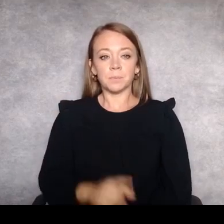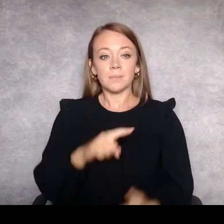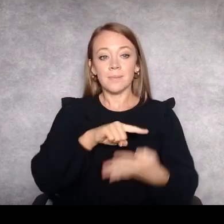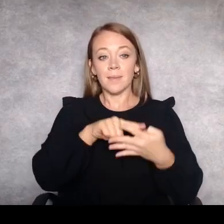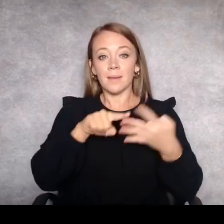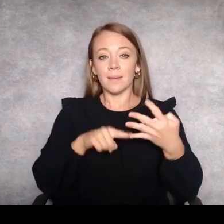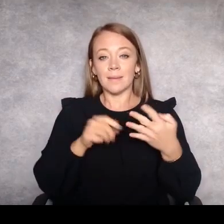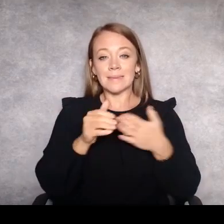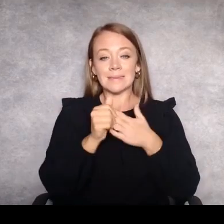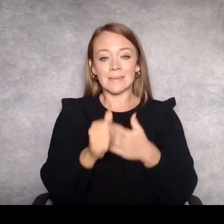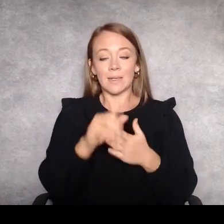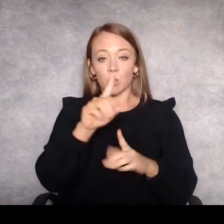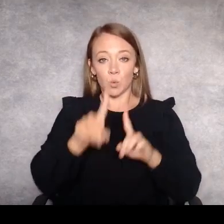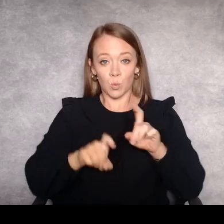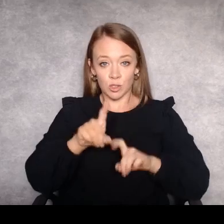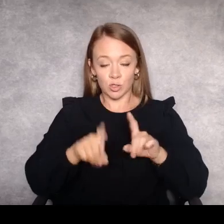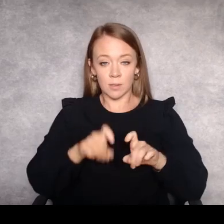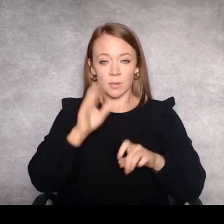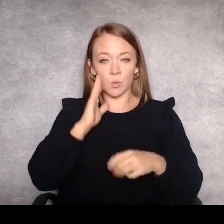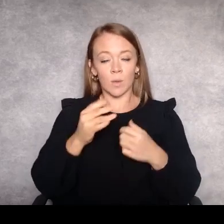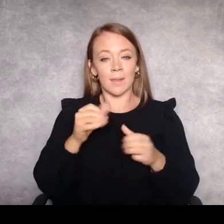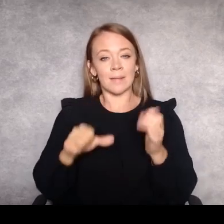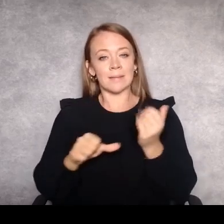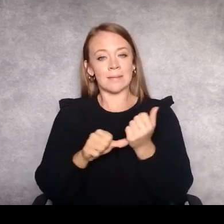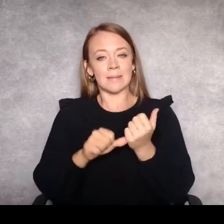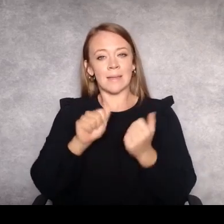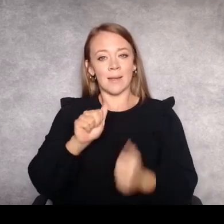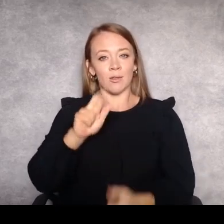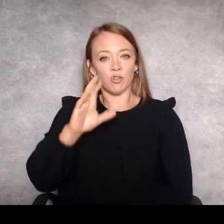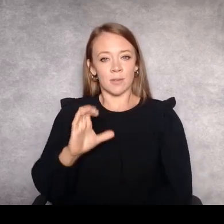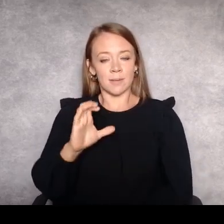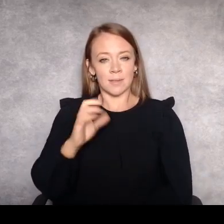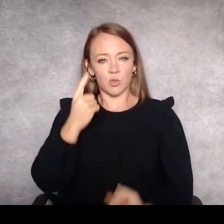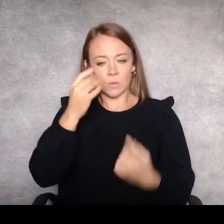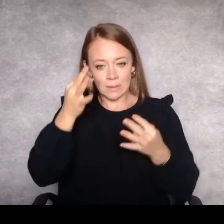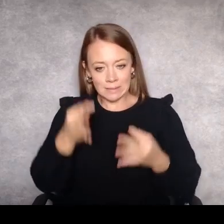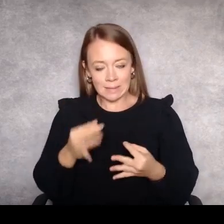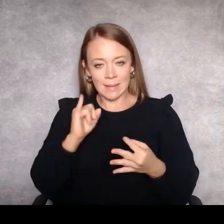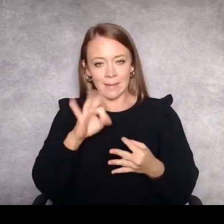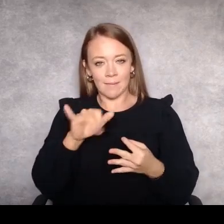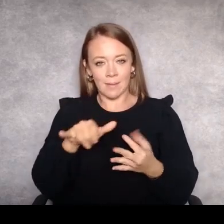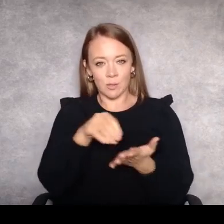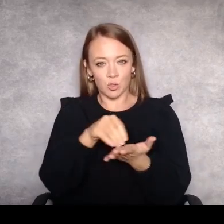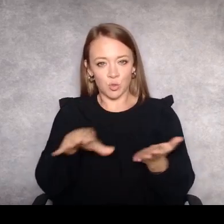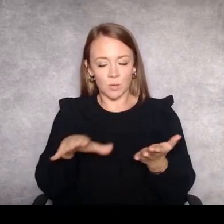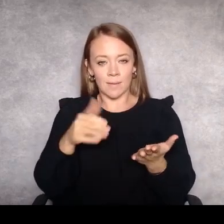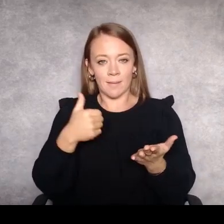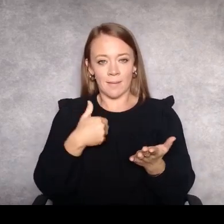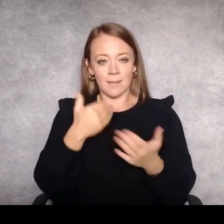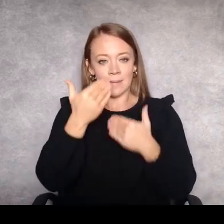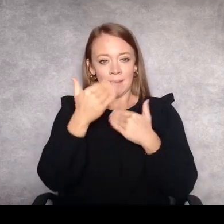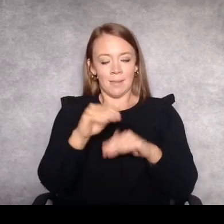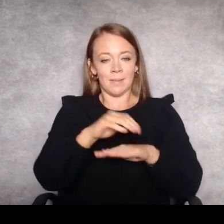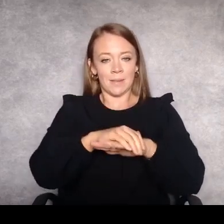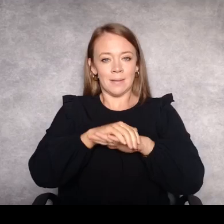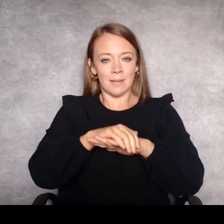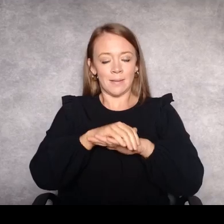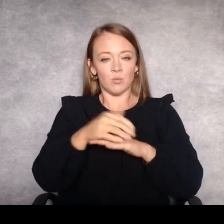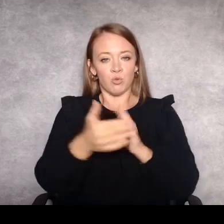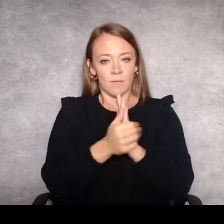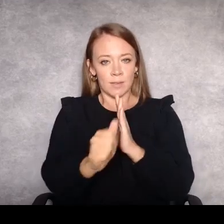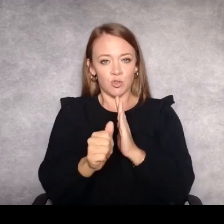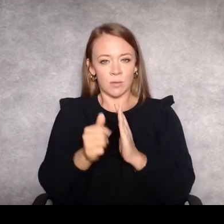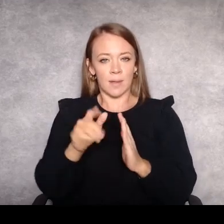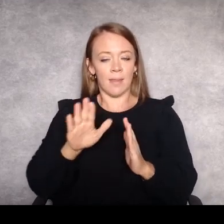These guiding questions are to assist the ARC in determining if the child has limited English proficiency and what their language